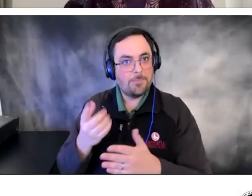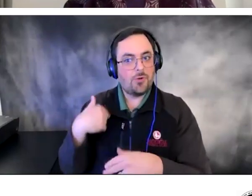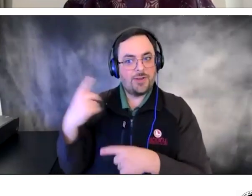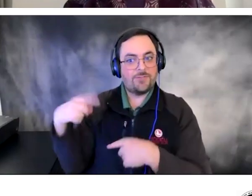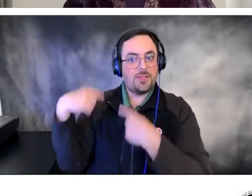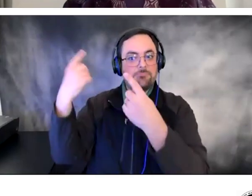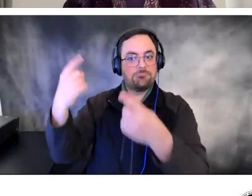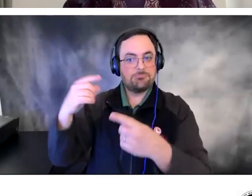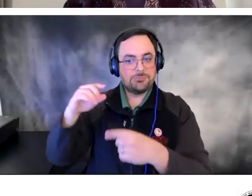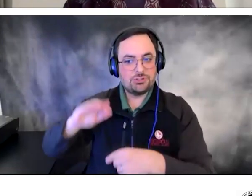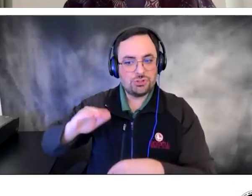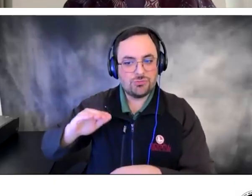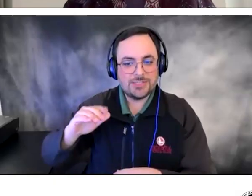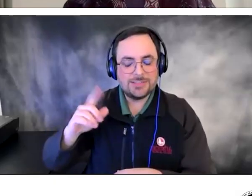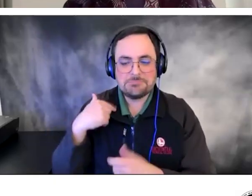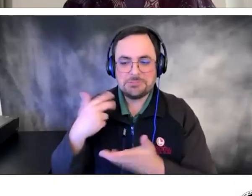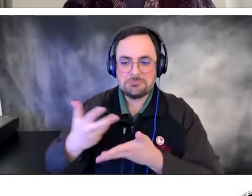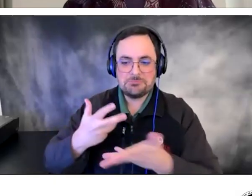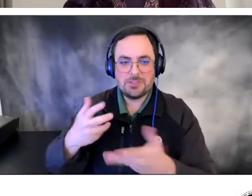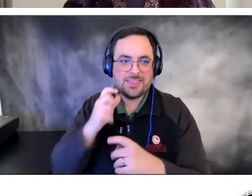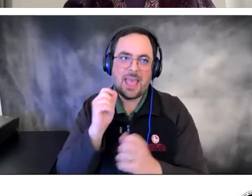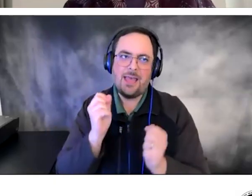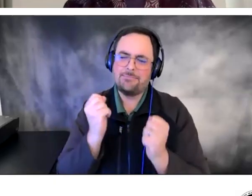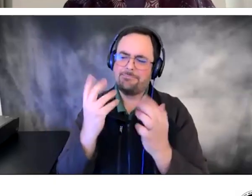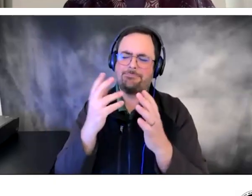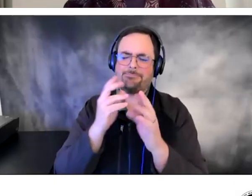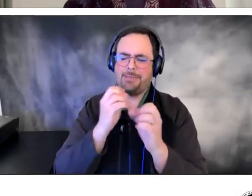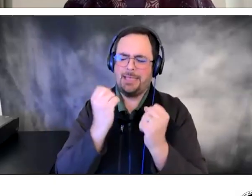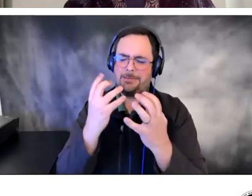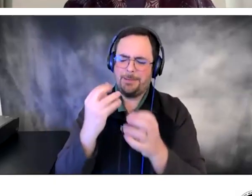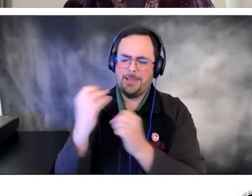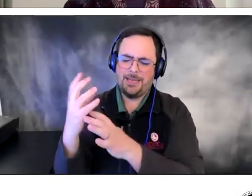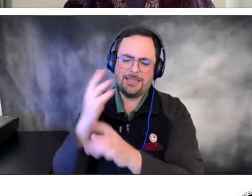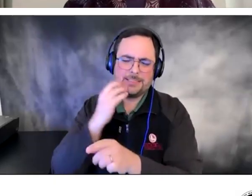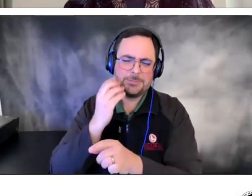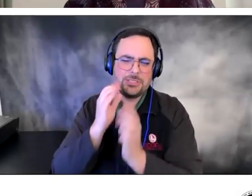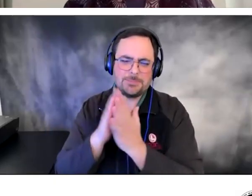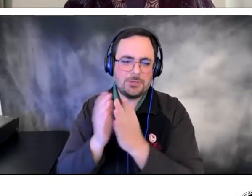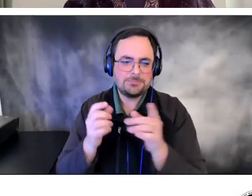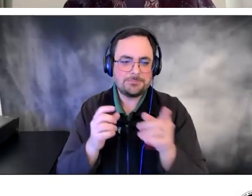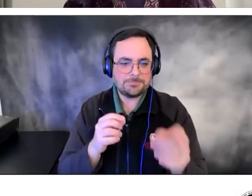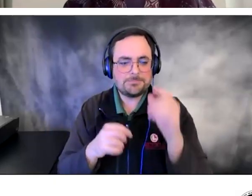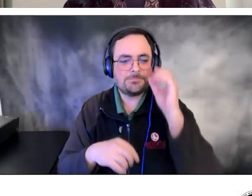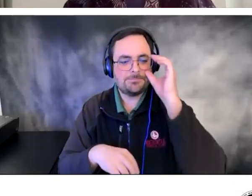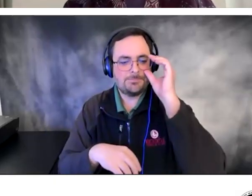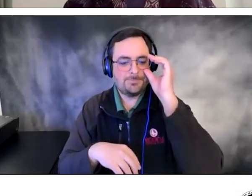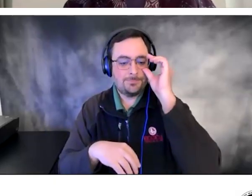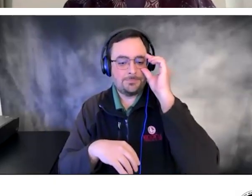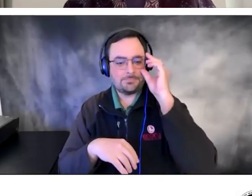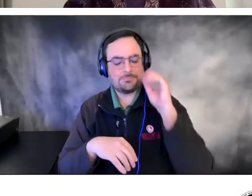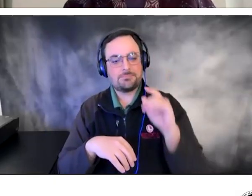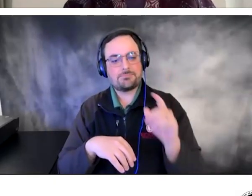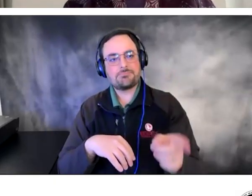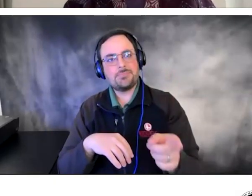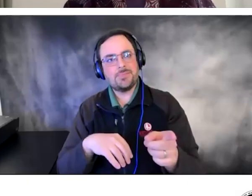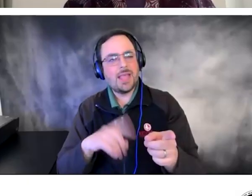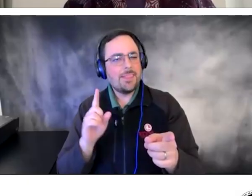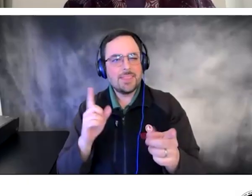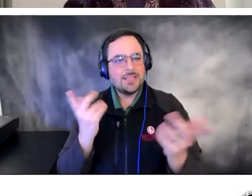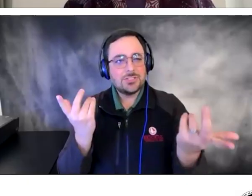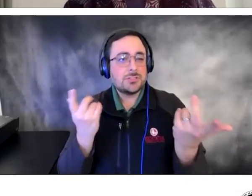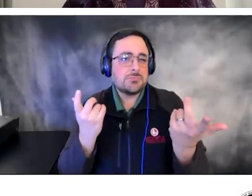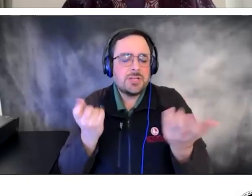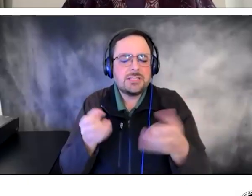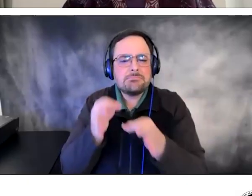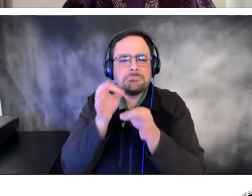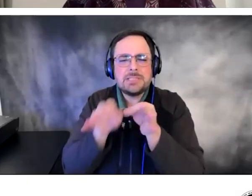I was mentioning who had dozens of them in her classroom, at least 2 dozen of them. I saw the collection. And they